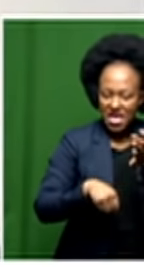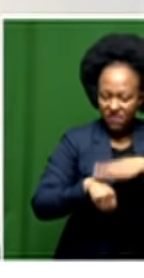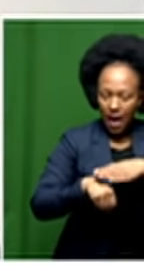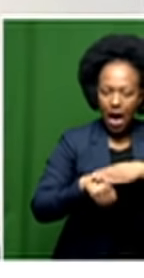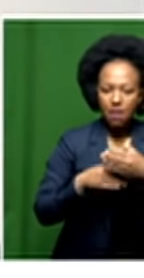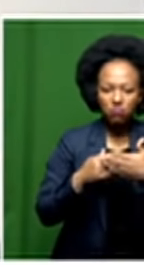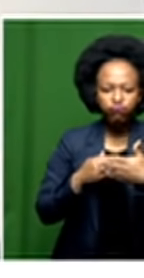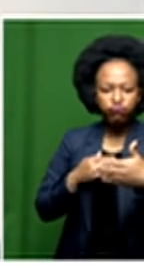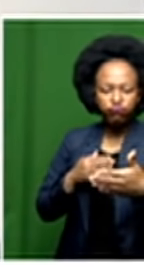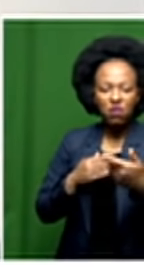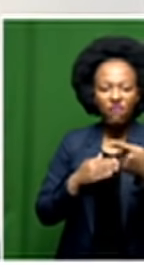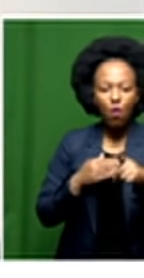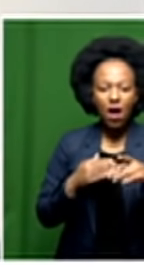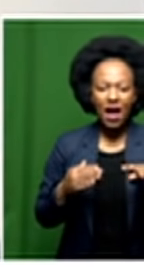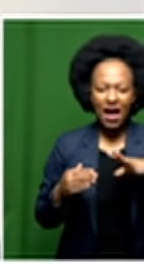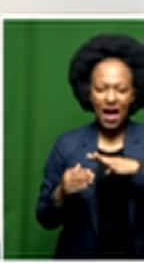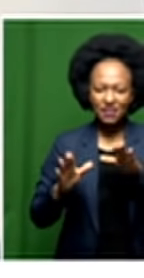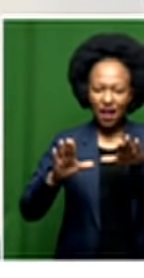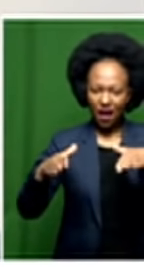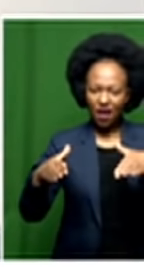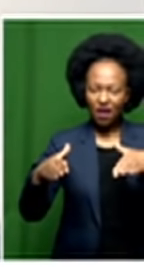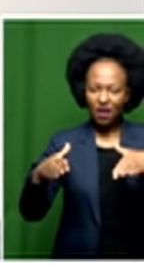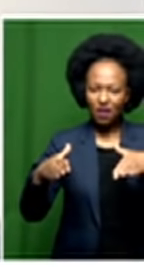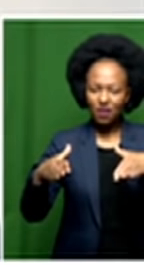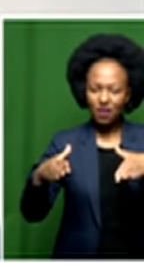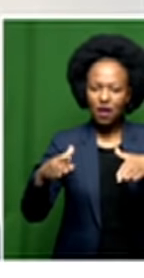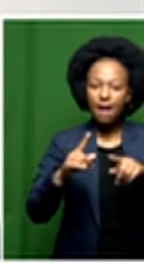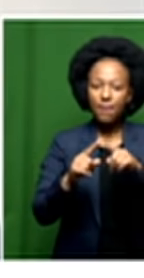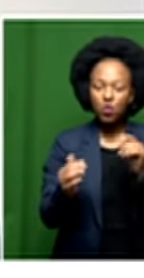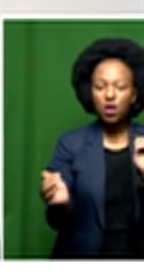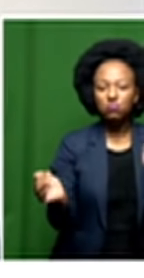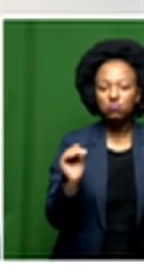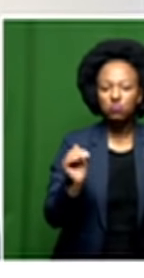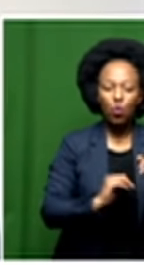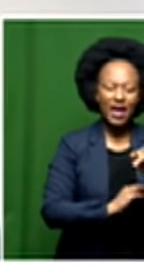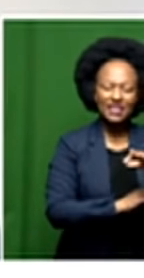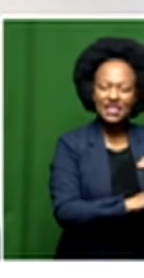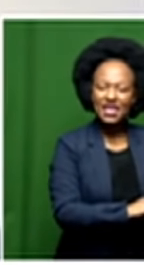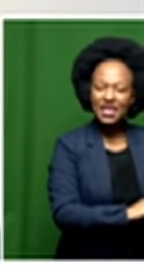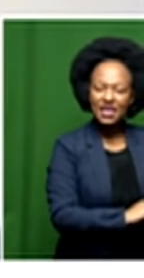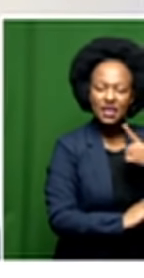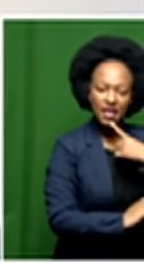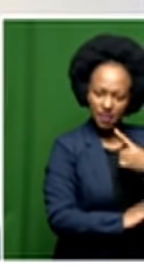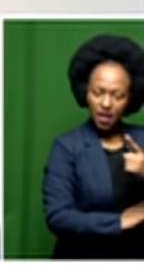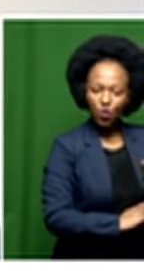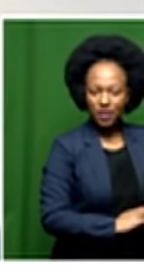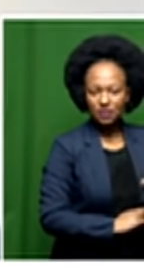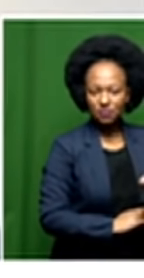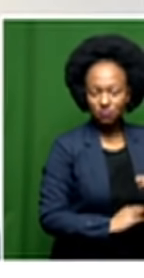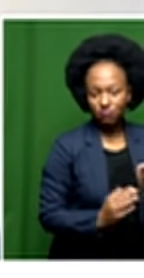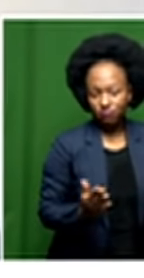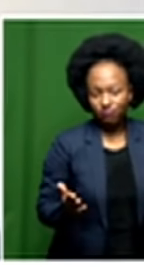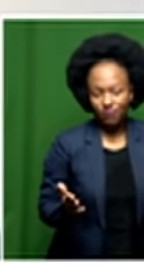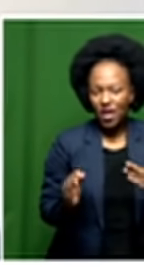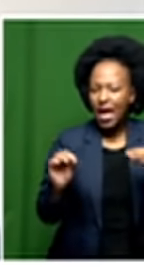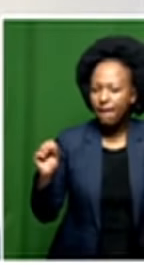term of office of a municipal councillor. But that should be contrasted with what the IEC says. The IEC says where there is a